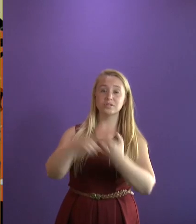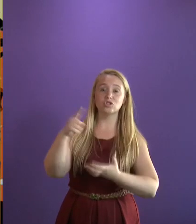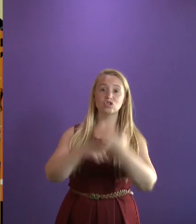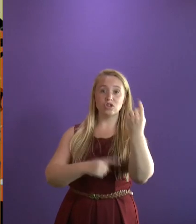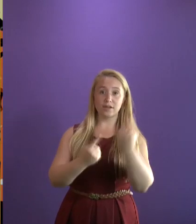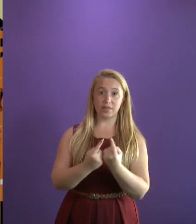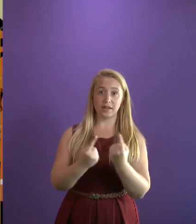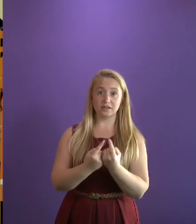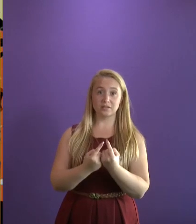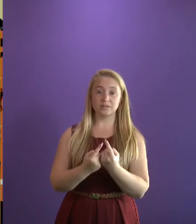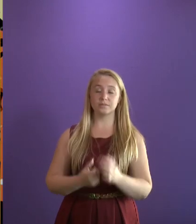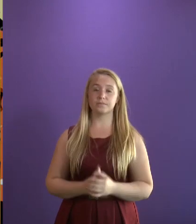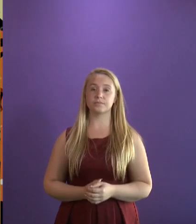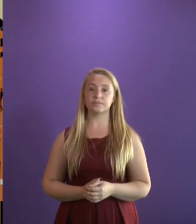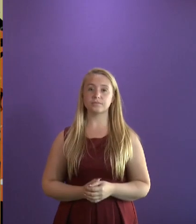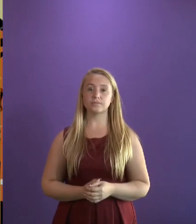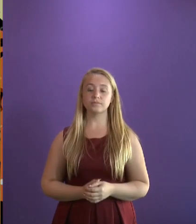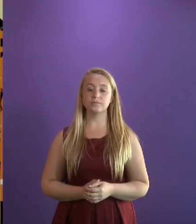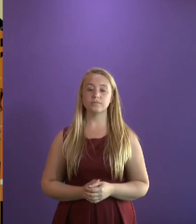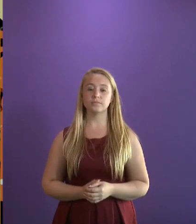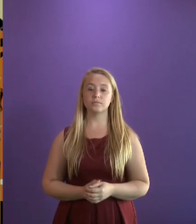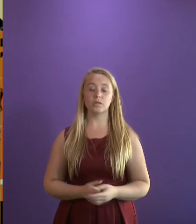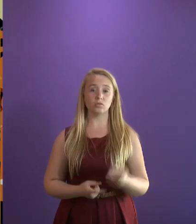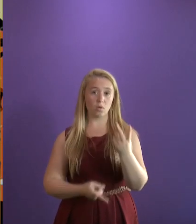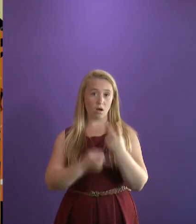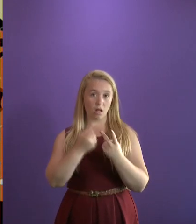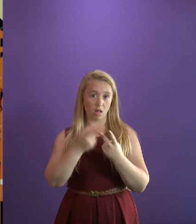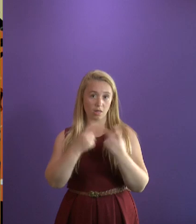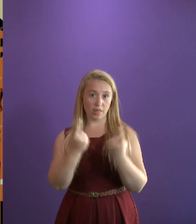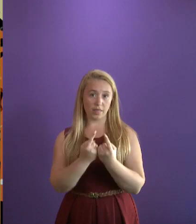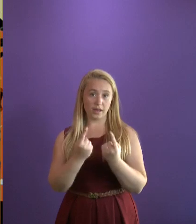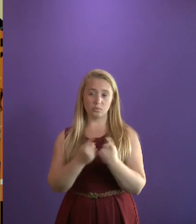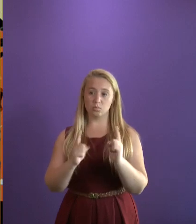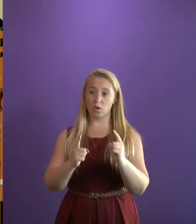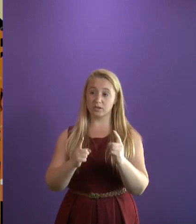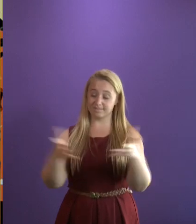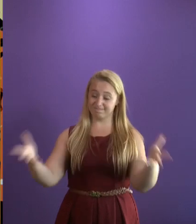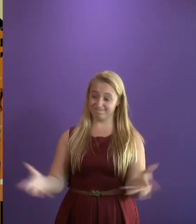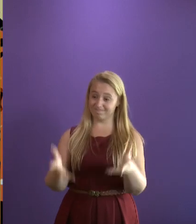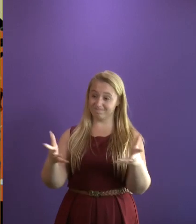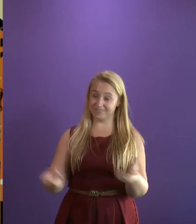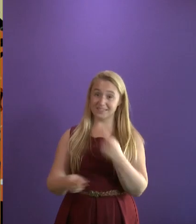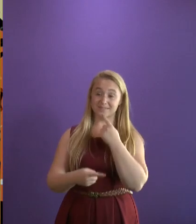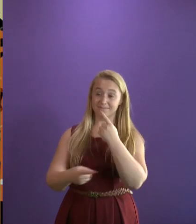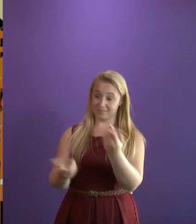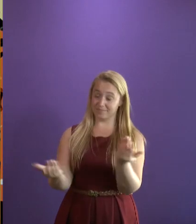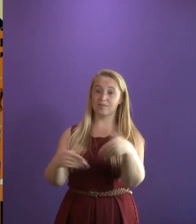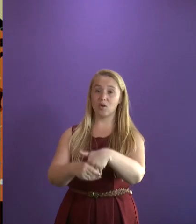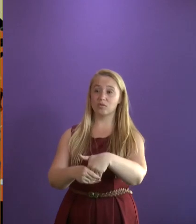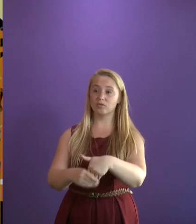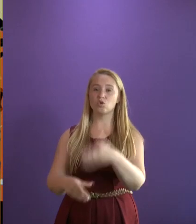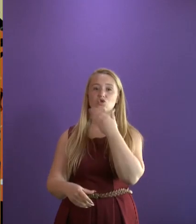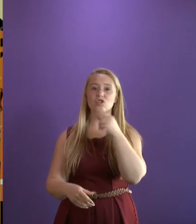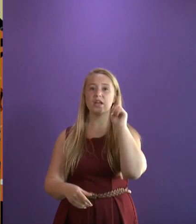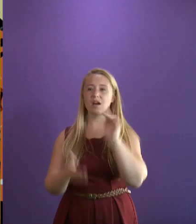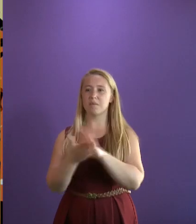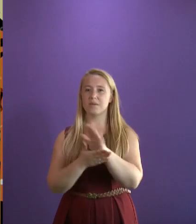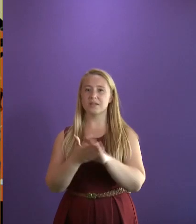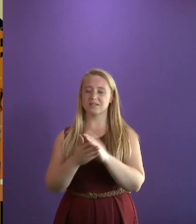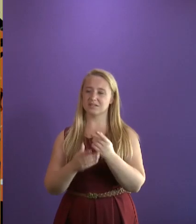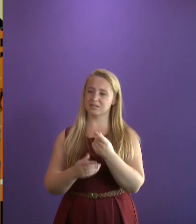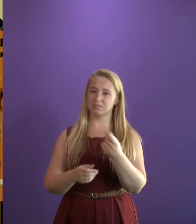out and we do it as well. And I suppose my other thing is a call to action. And your gender does not qualify your worth. And that's a